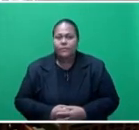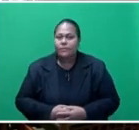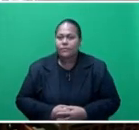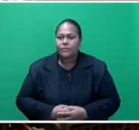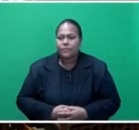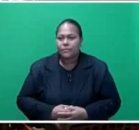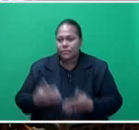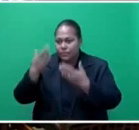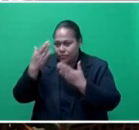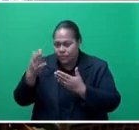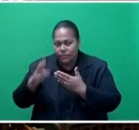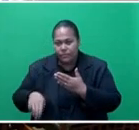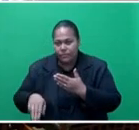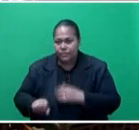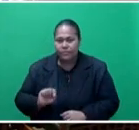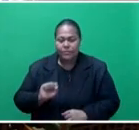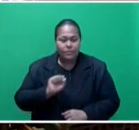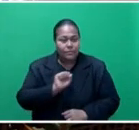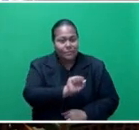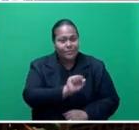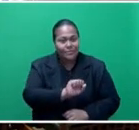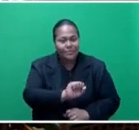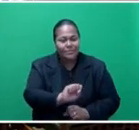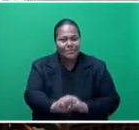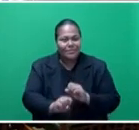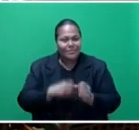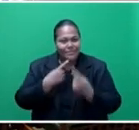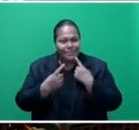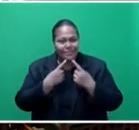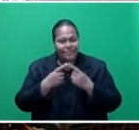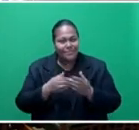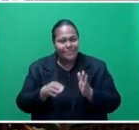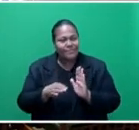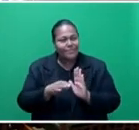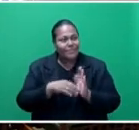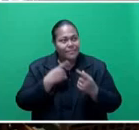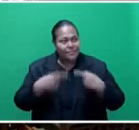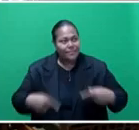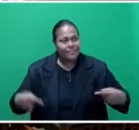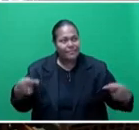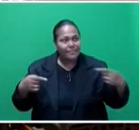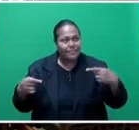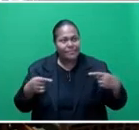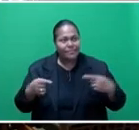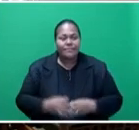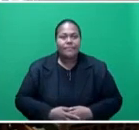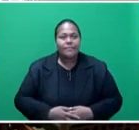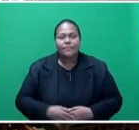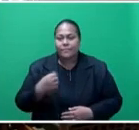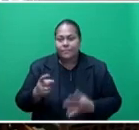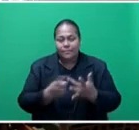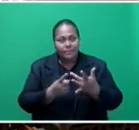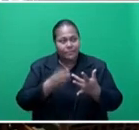Member for his contribution to the debate. There being no designated speaker